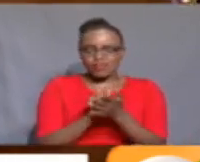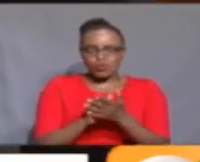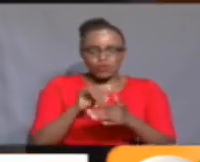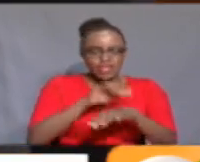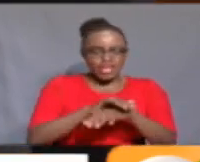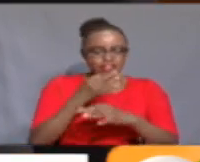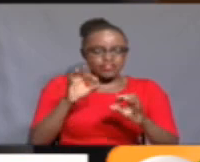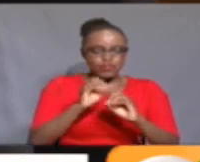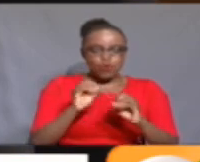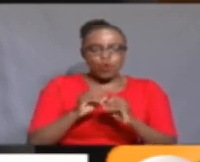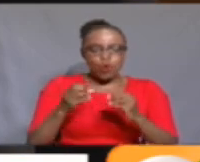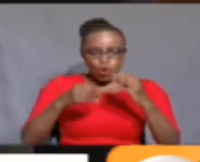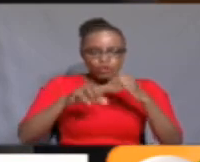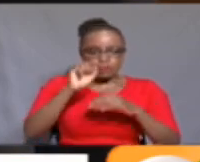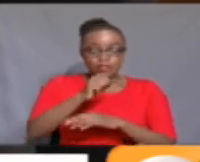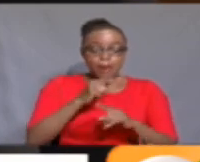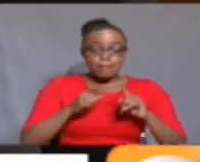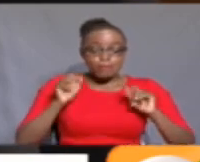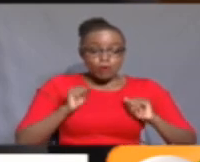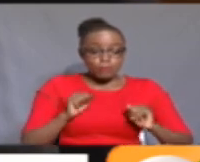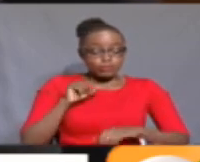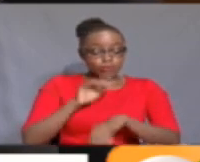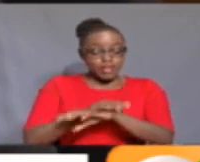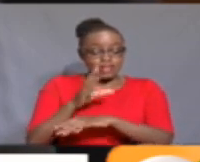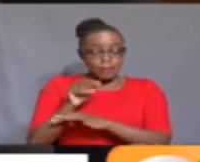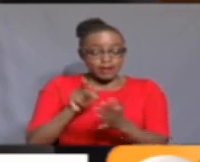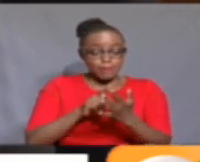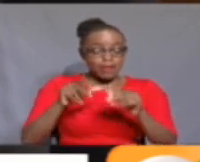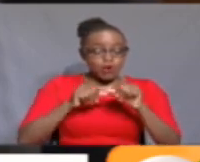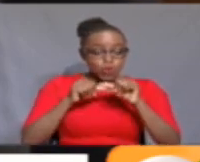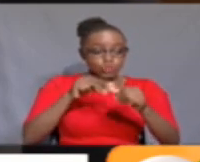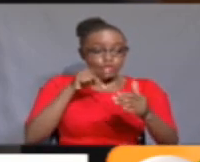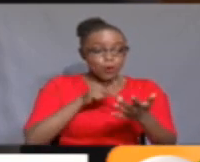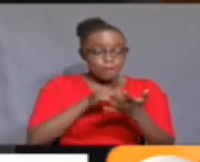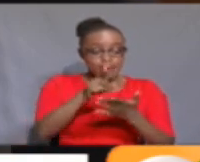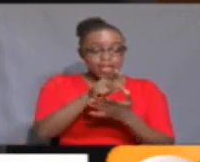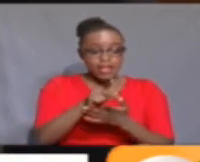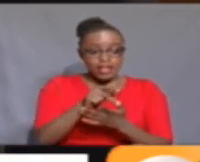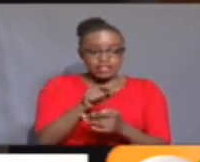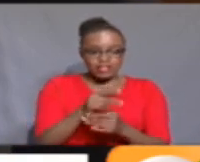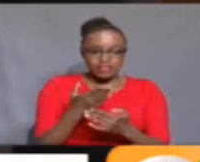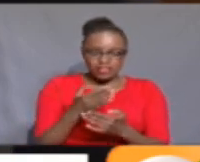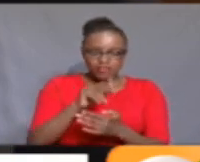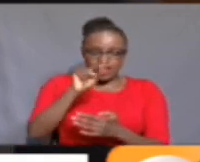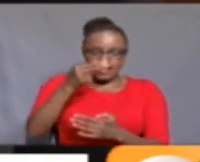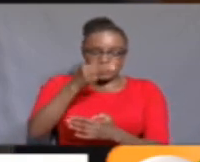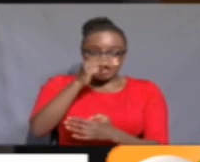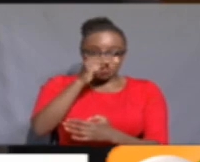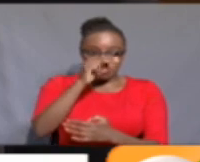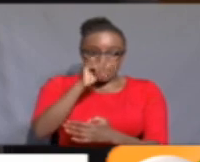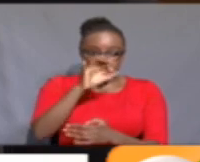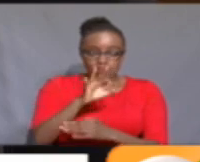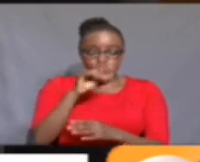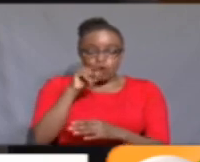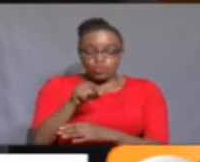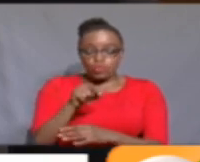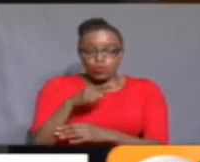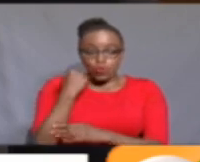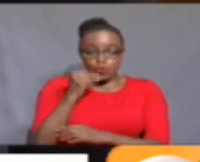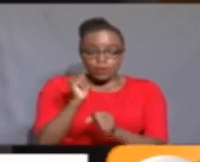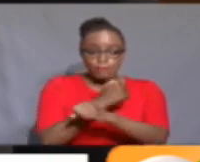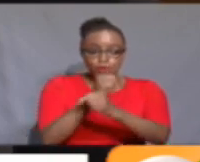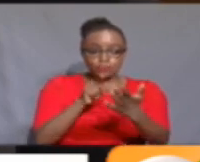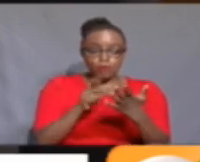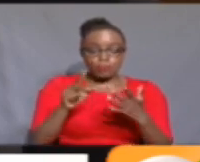tunapatiwa. The people who can afford to pay will continue paying into the pool called NHIF. Those who cannot afford to